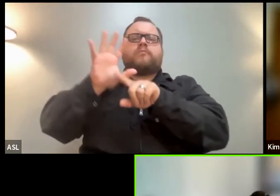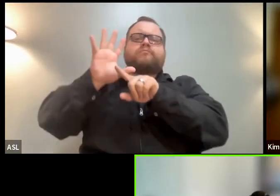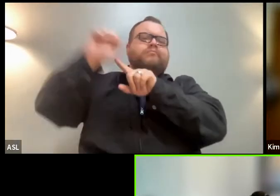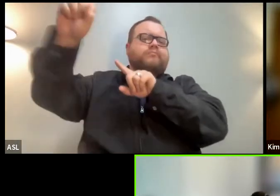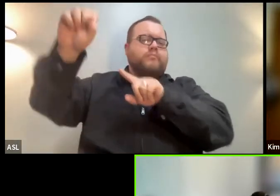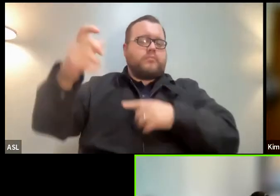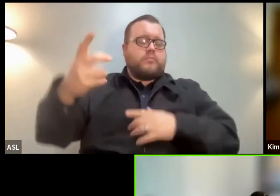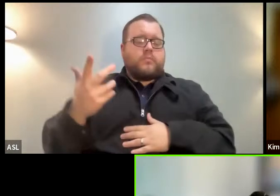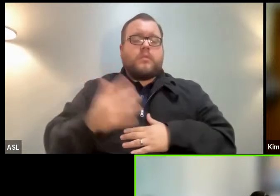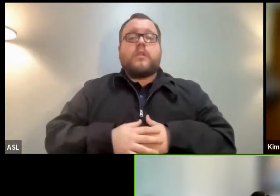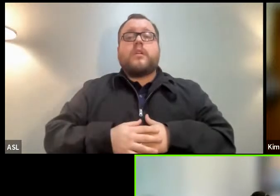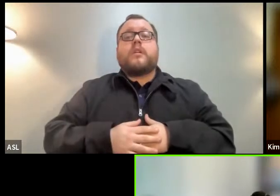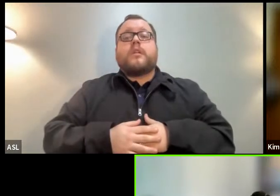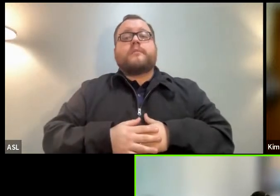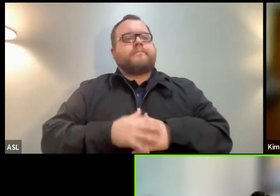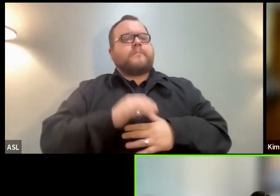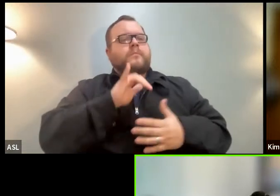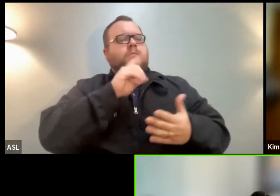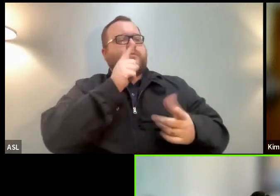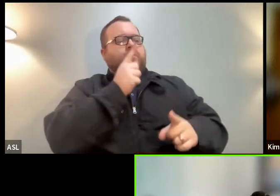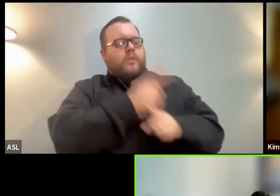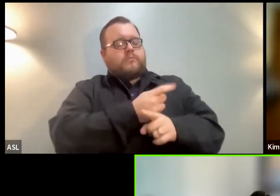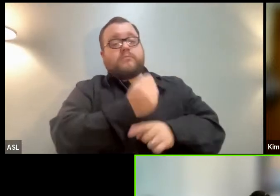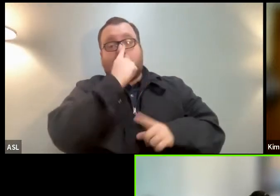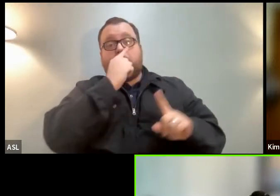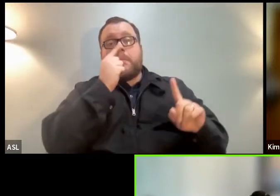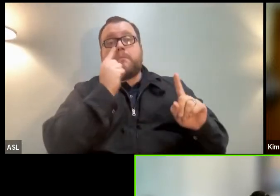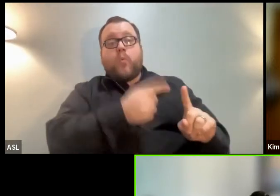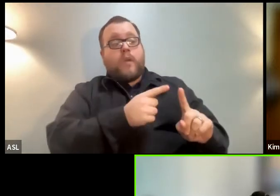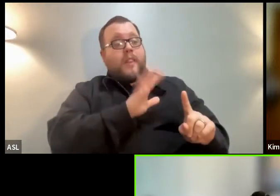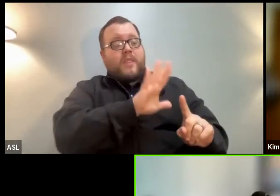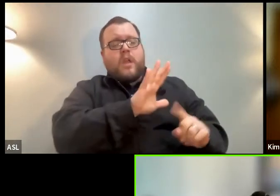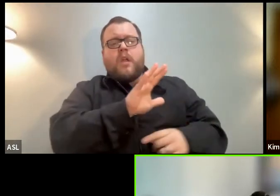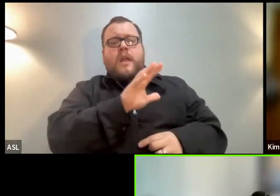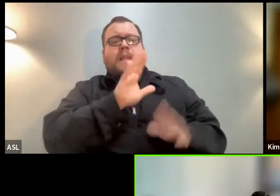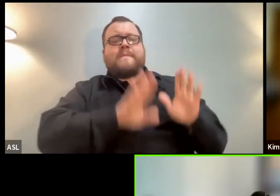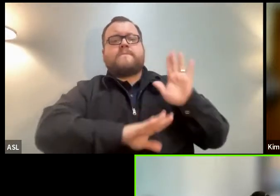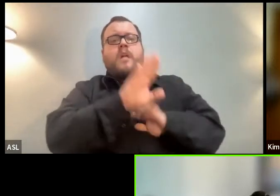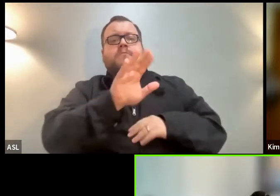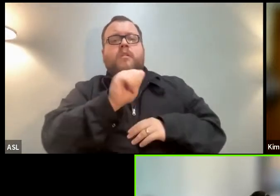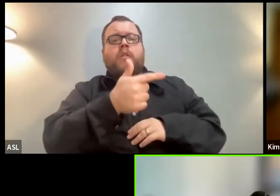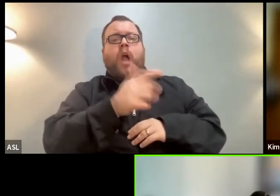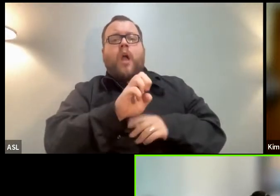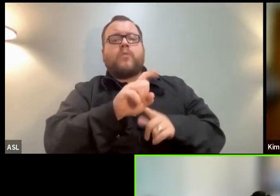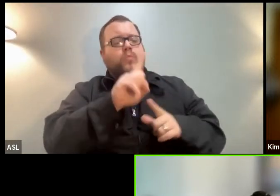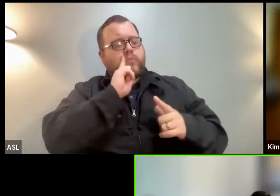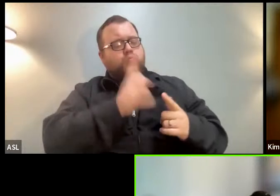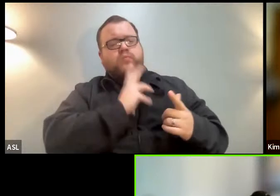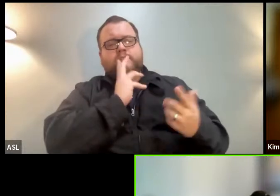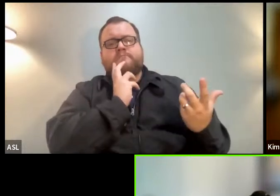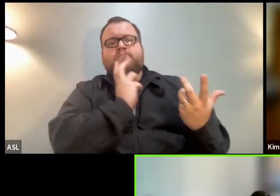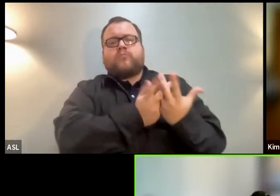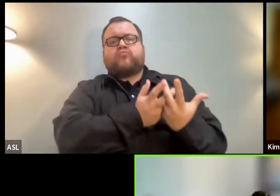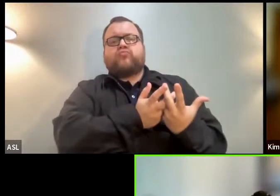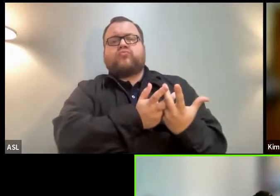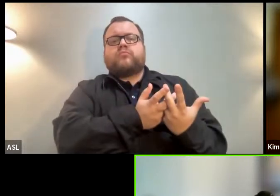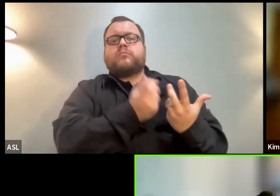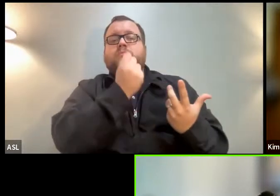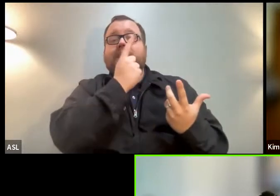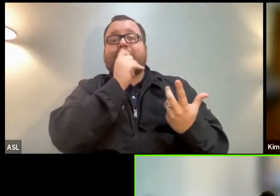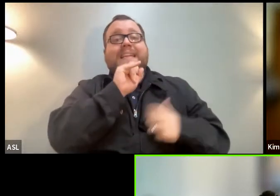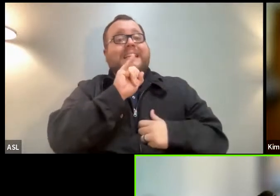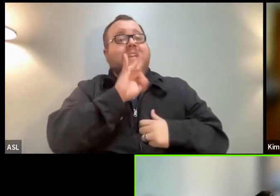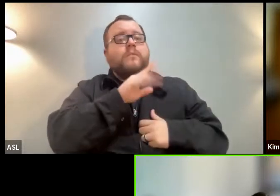is meeting clients where they're at developmentally. If you expect too little,